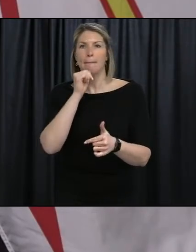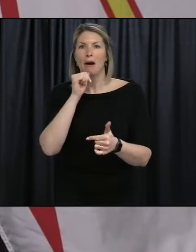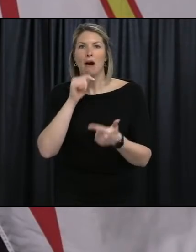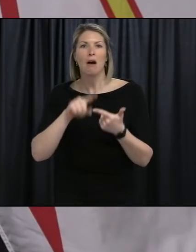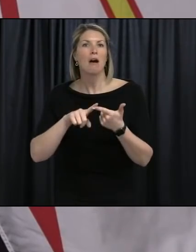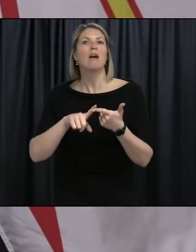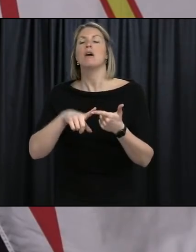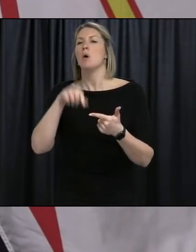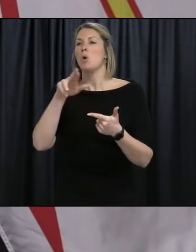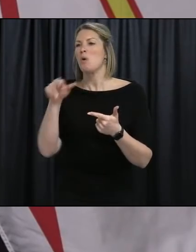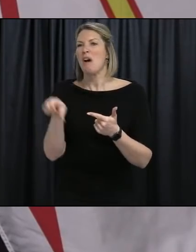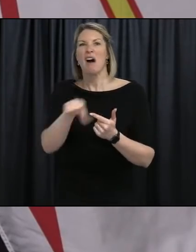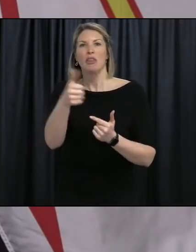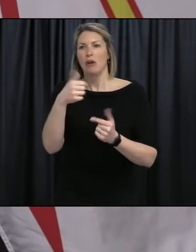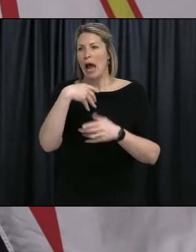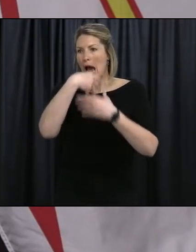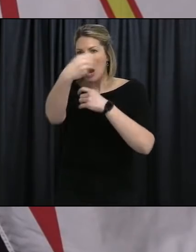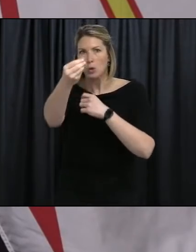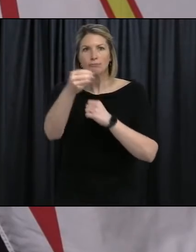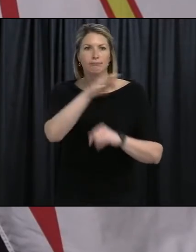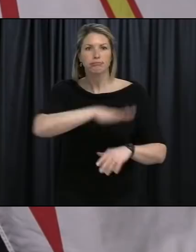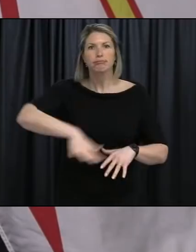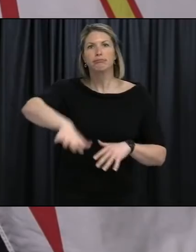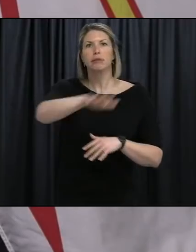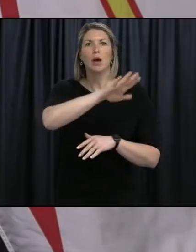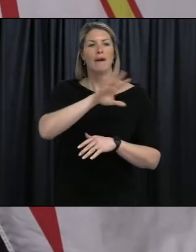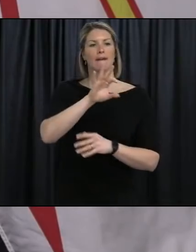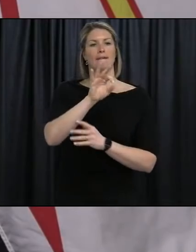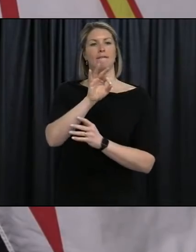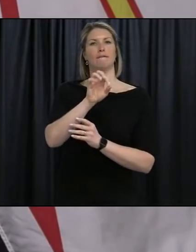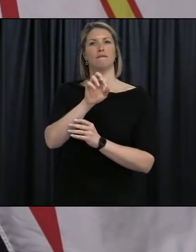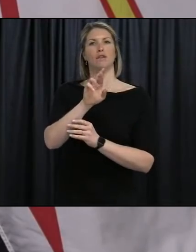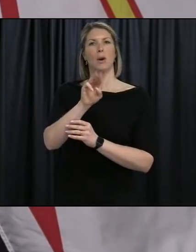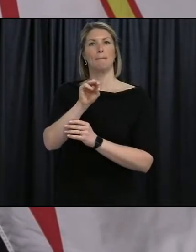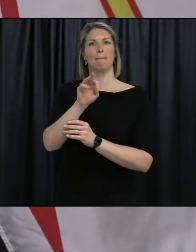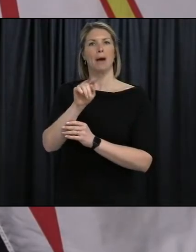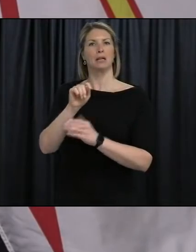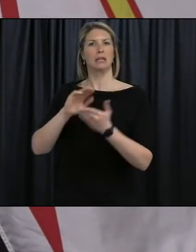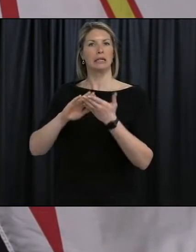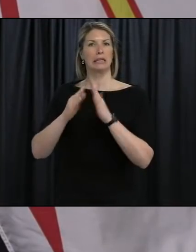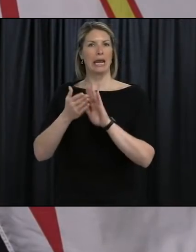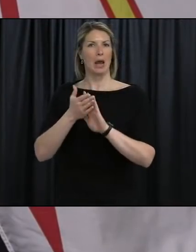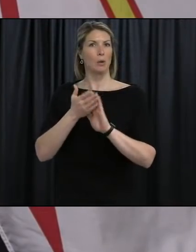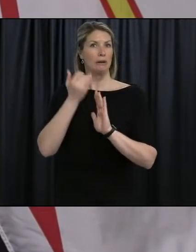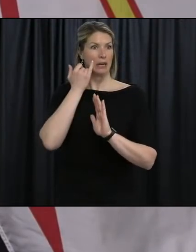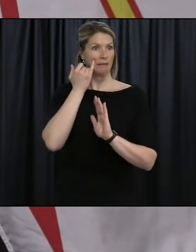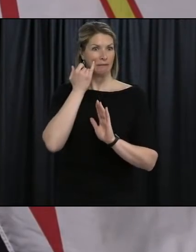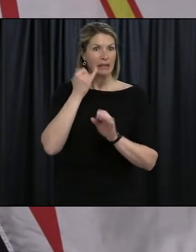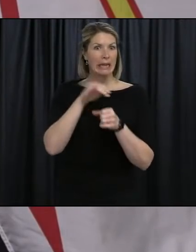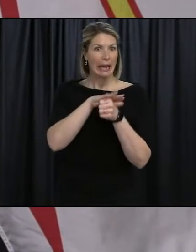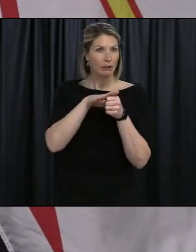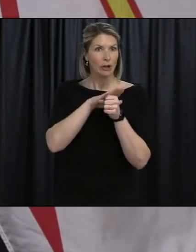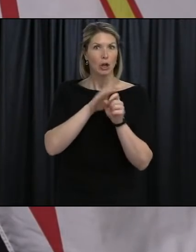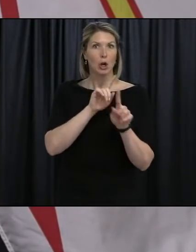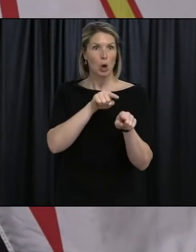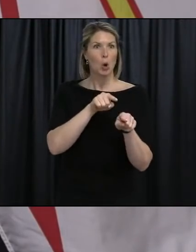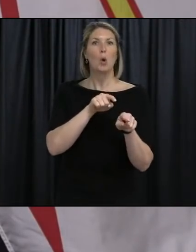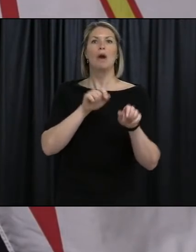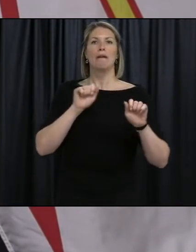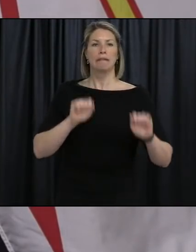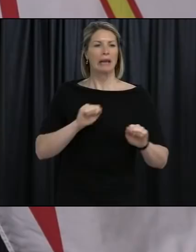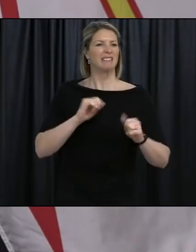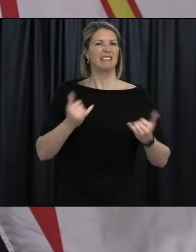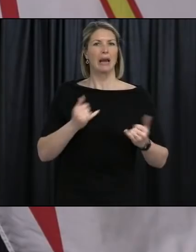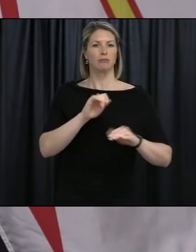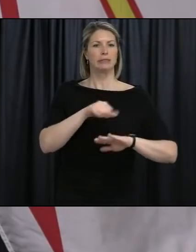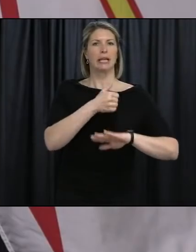April 5th and 9th out of an abundance of caution. We continue to assess the effectiveness of our